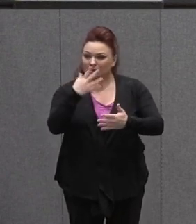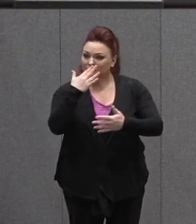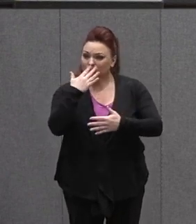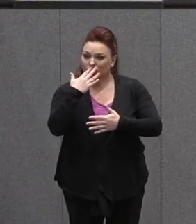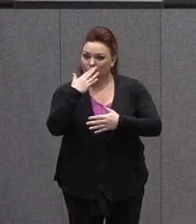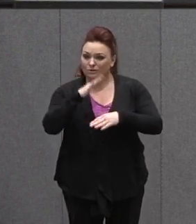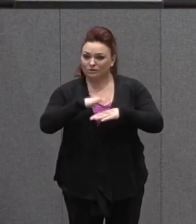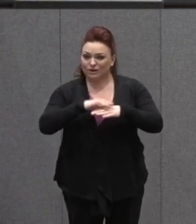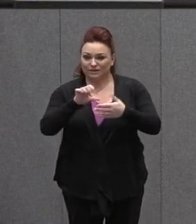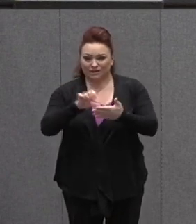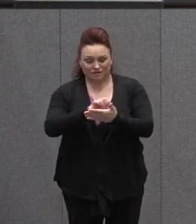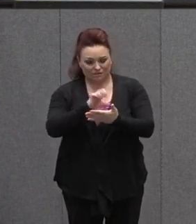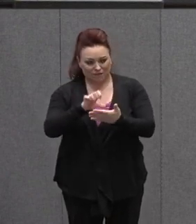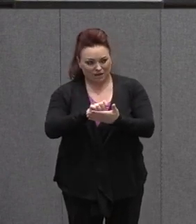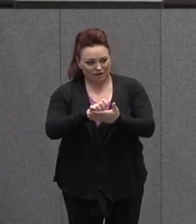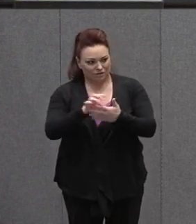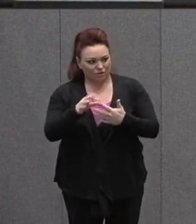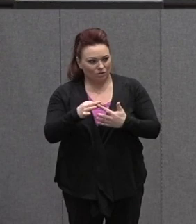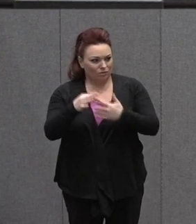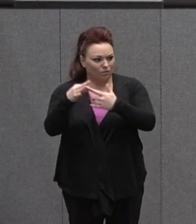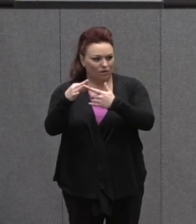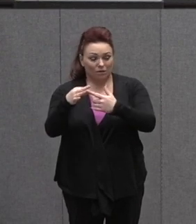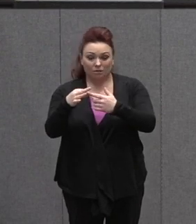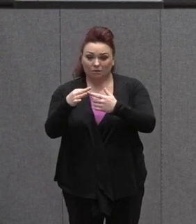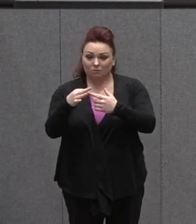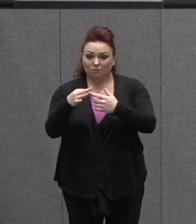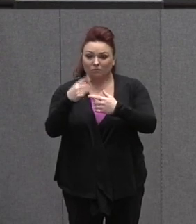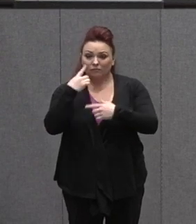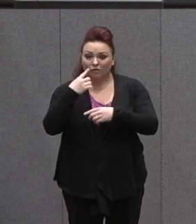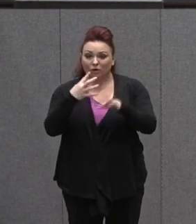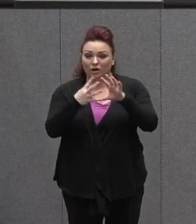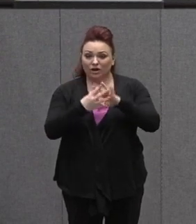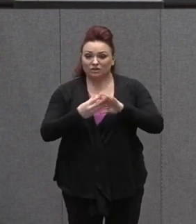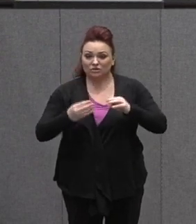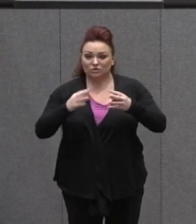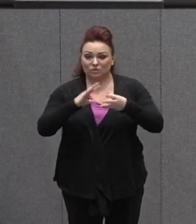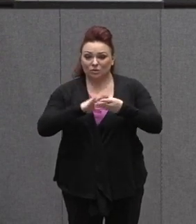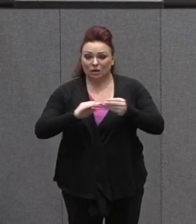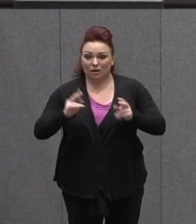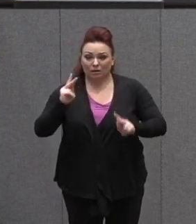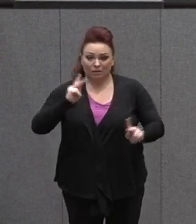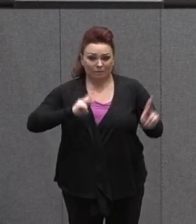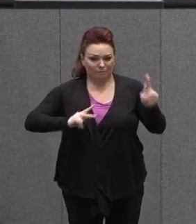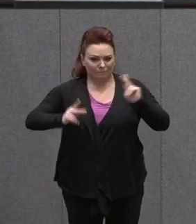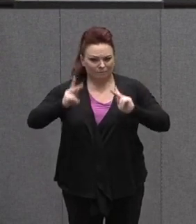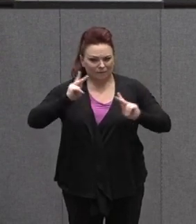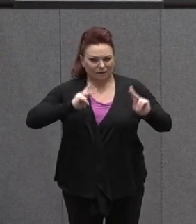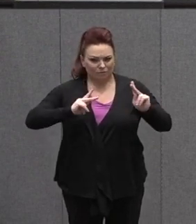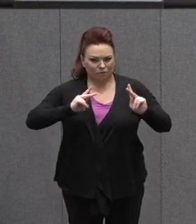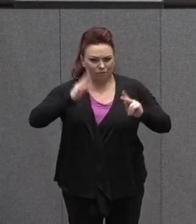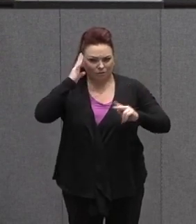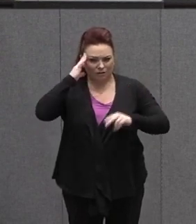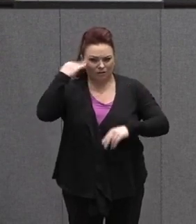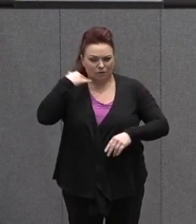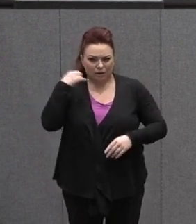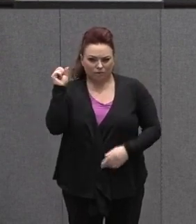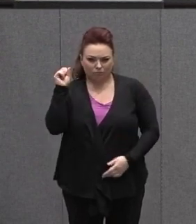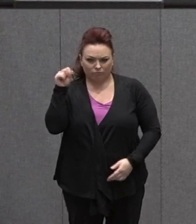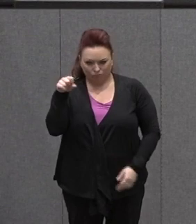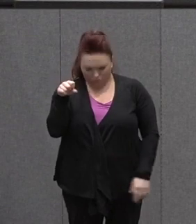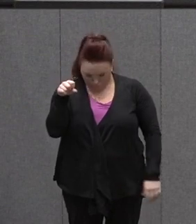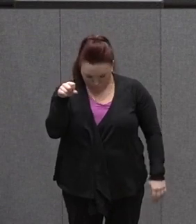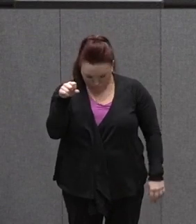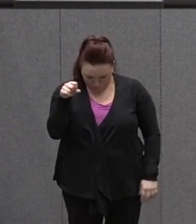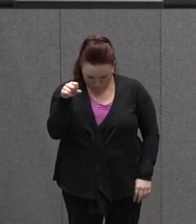page, which is unique for a story. And I notice that there's people, but their heads are down, and they're